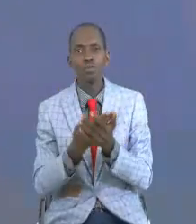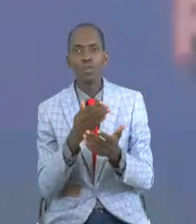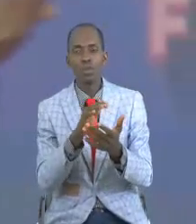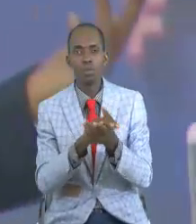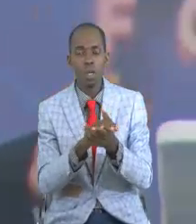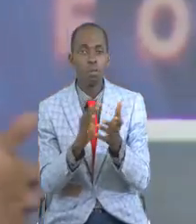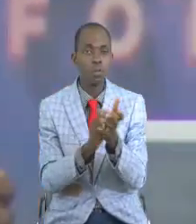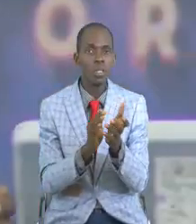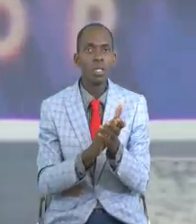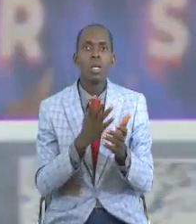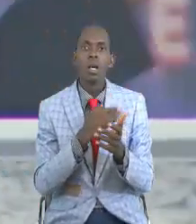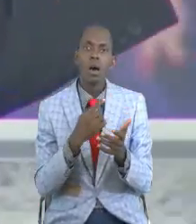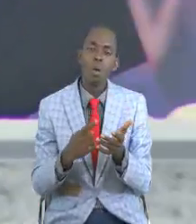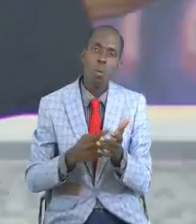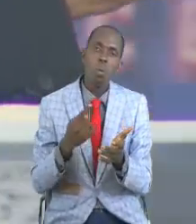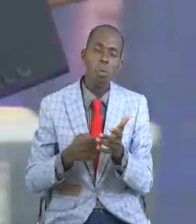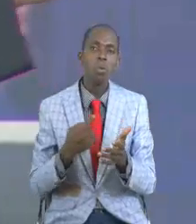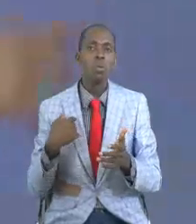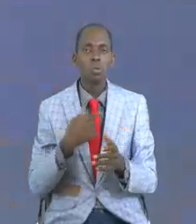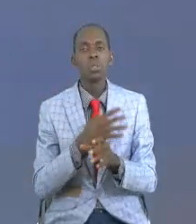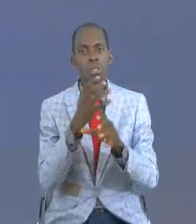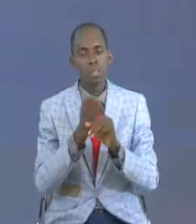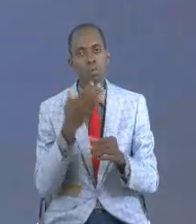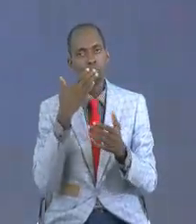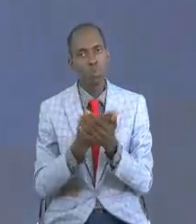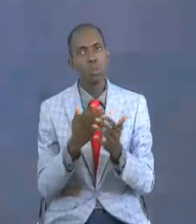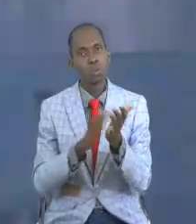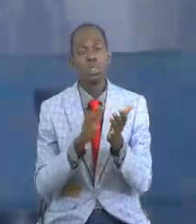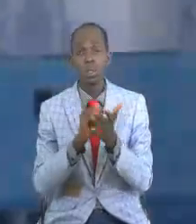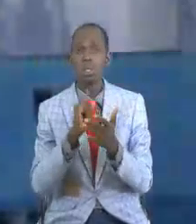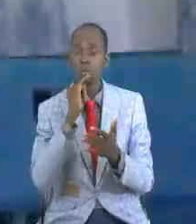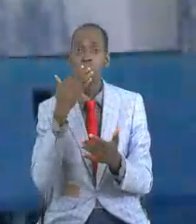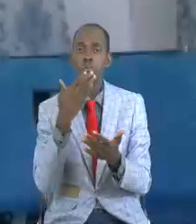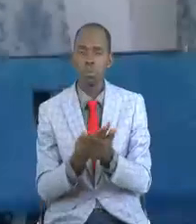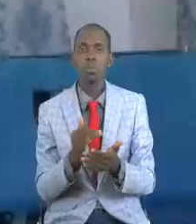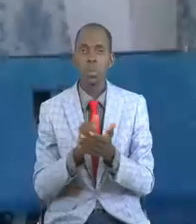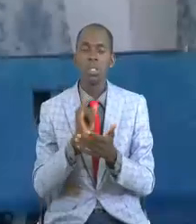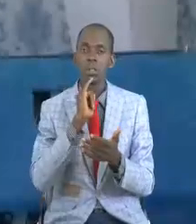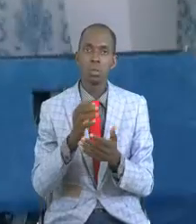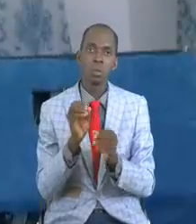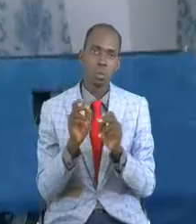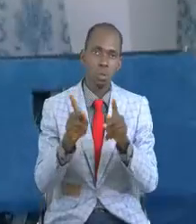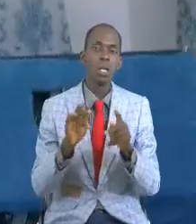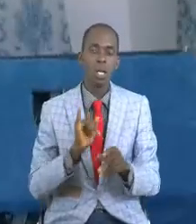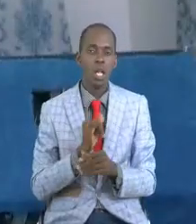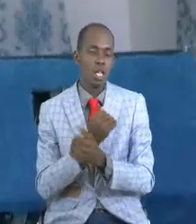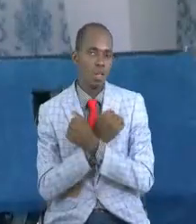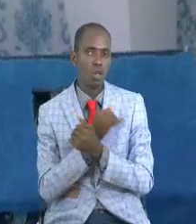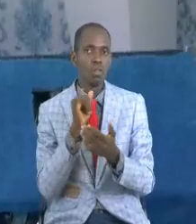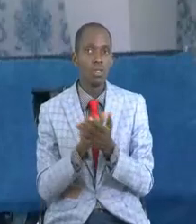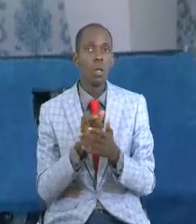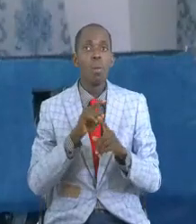they will give us commendation that's good that's all right i appreciate that i love that but they invite me